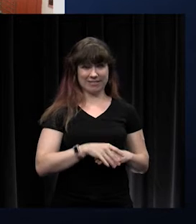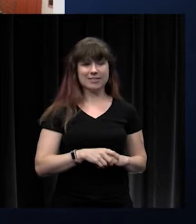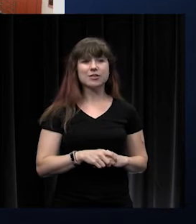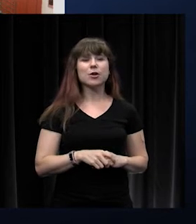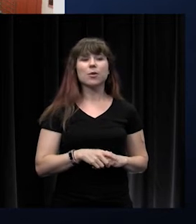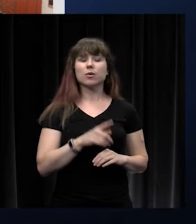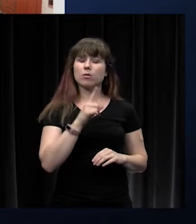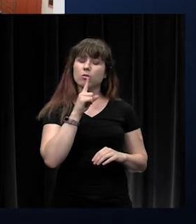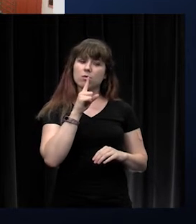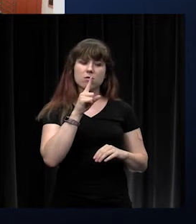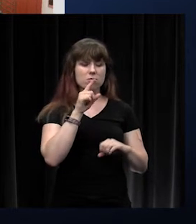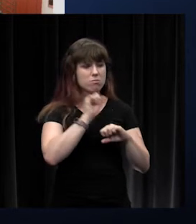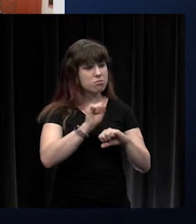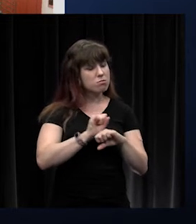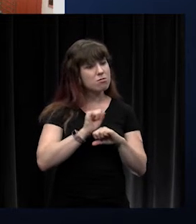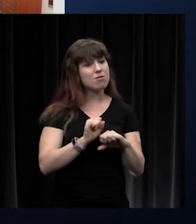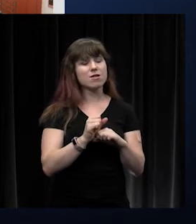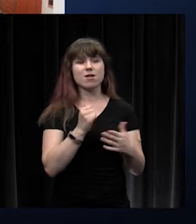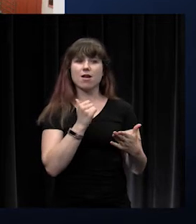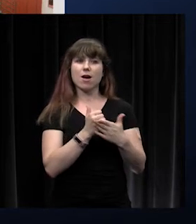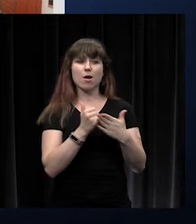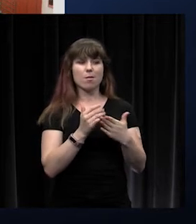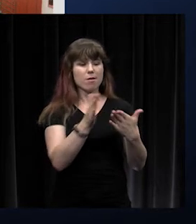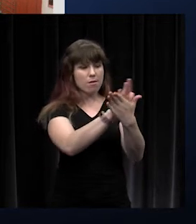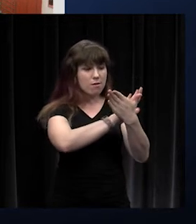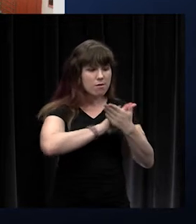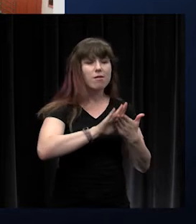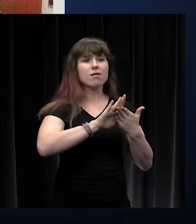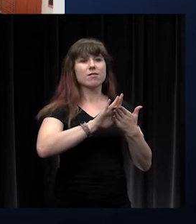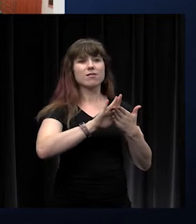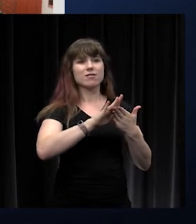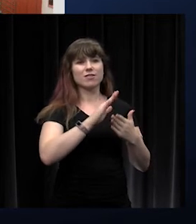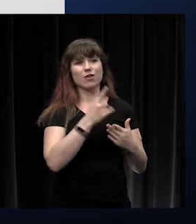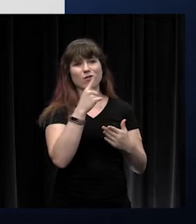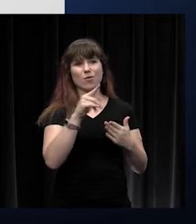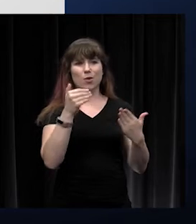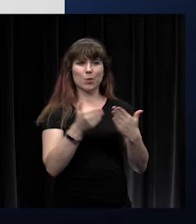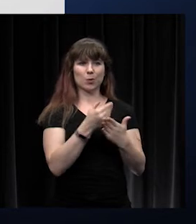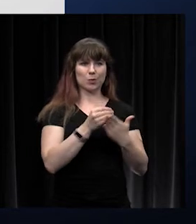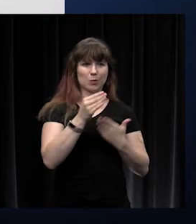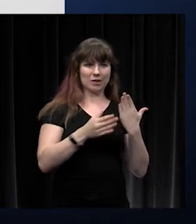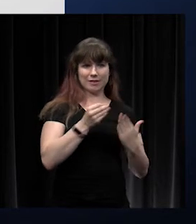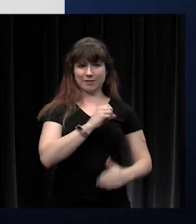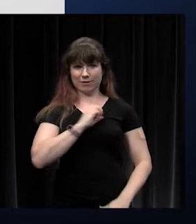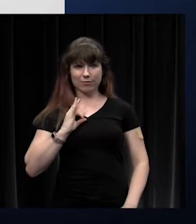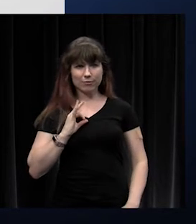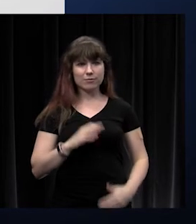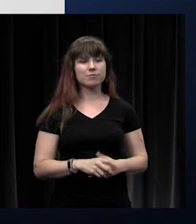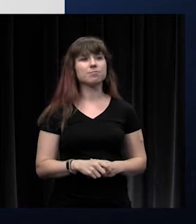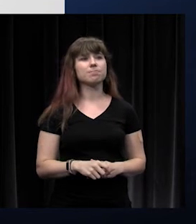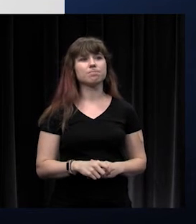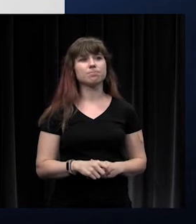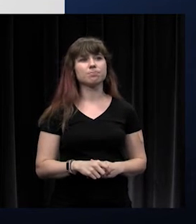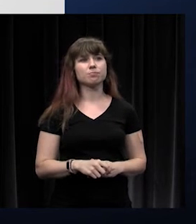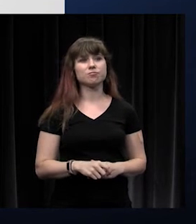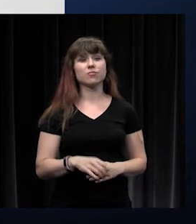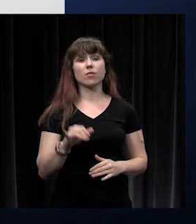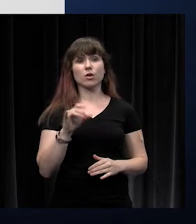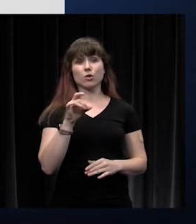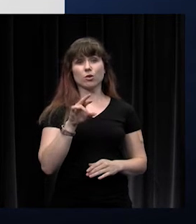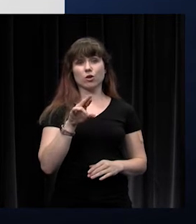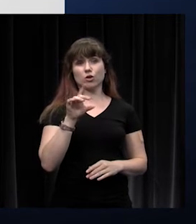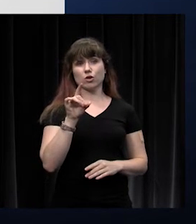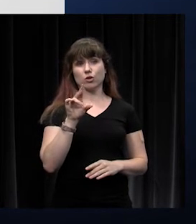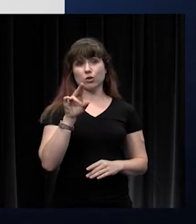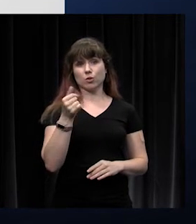our facilities for the arrival of our staff and our students. In addition, of course, Dr. Dugan and